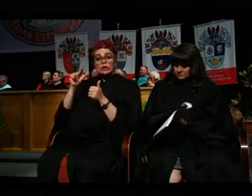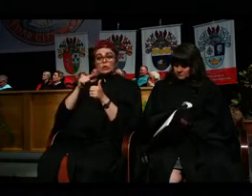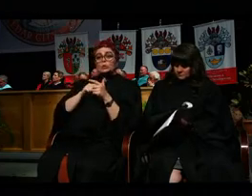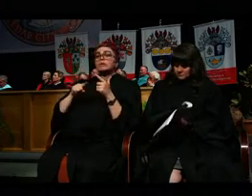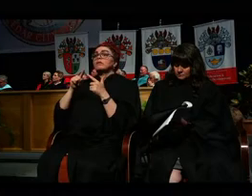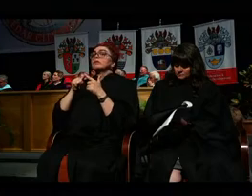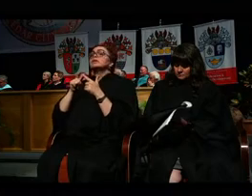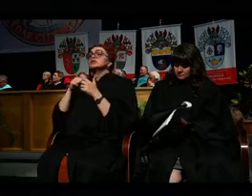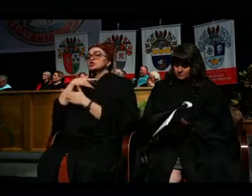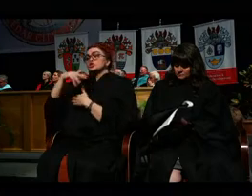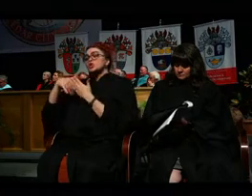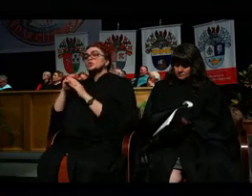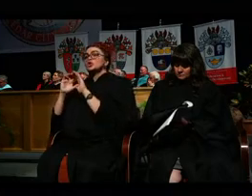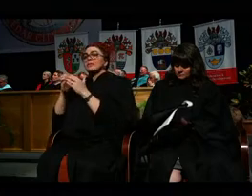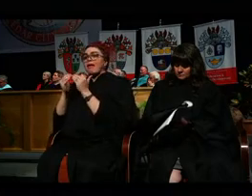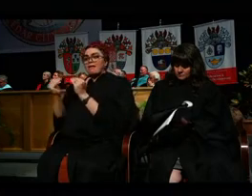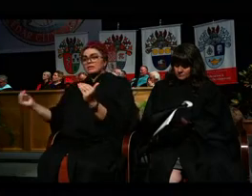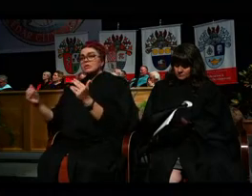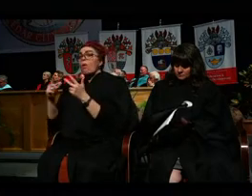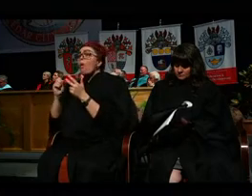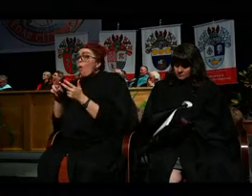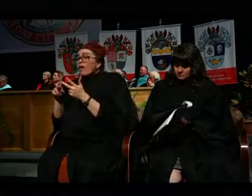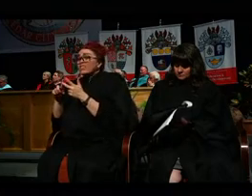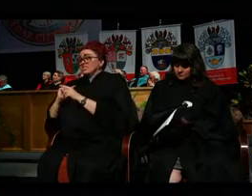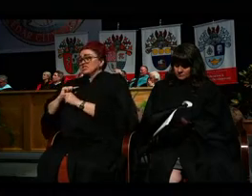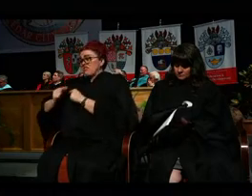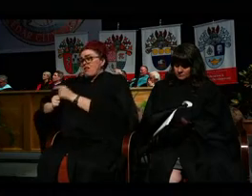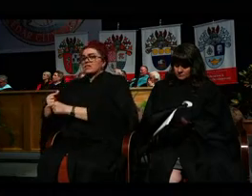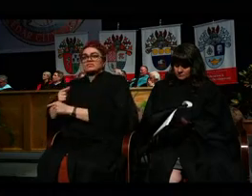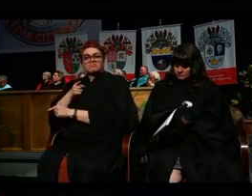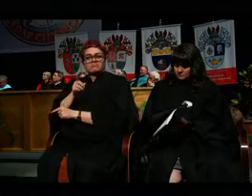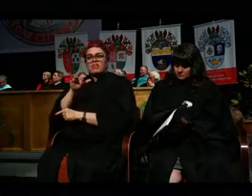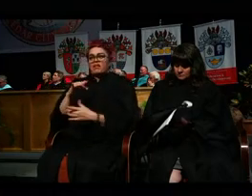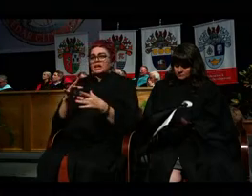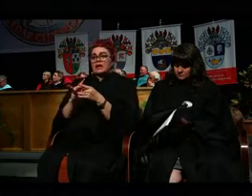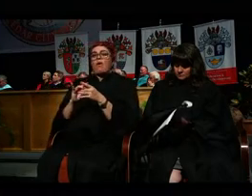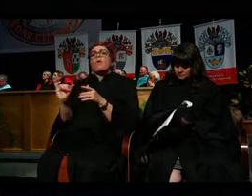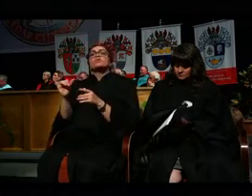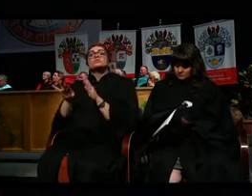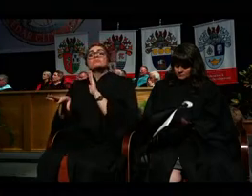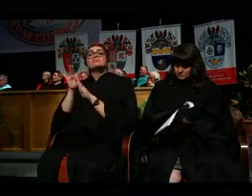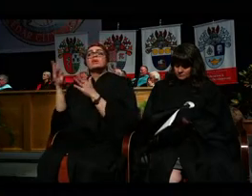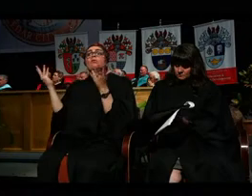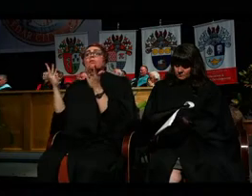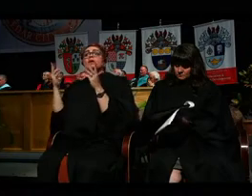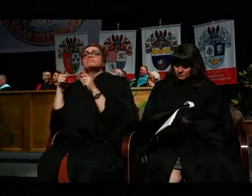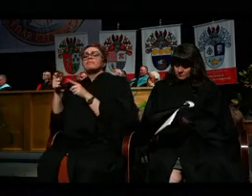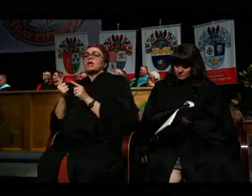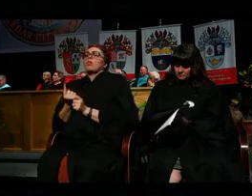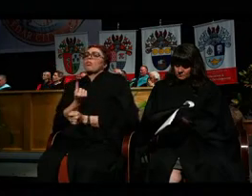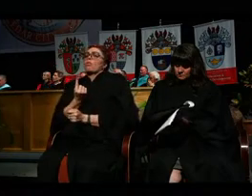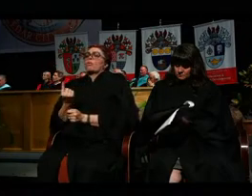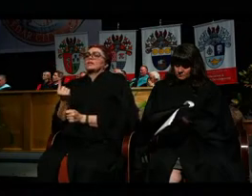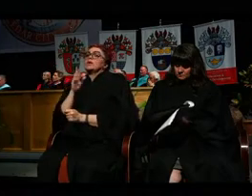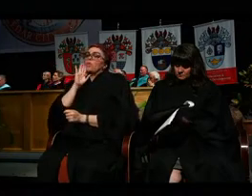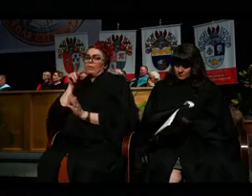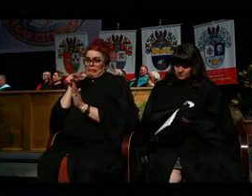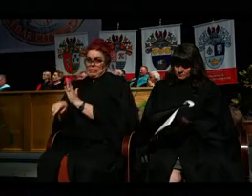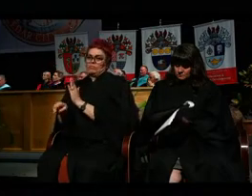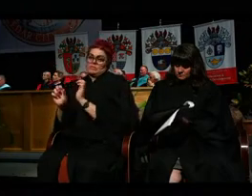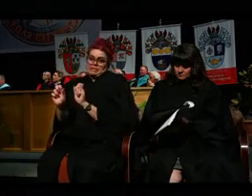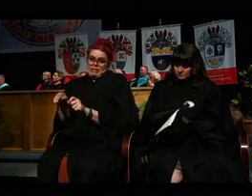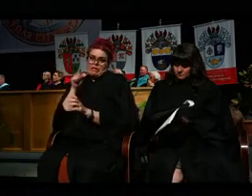social class IQ, or even genetics. They also found that loneliness kills. The study concludes that the key to